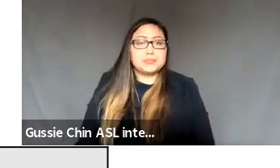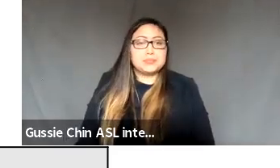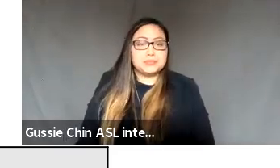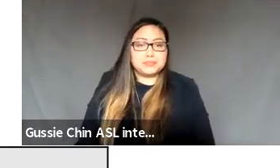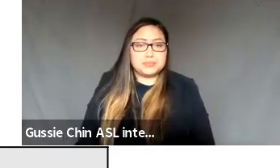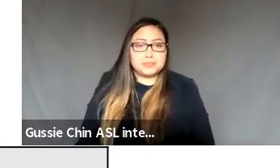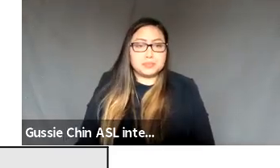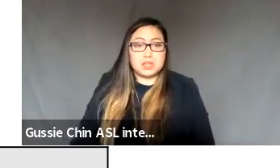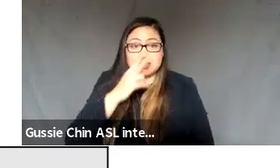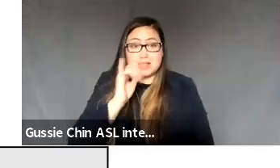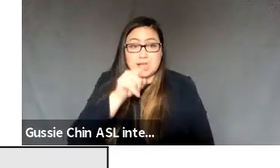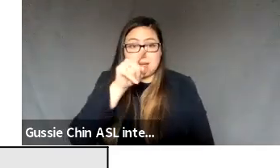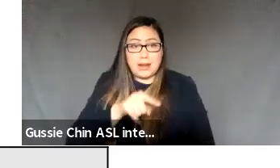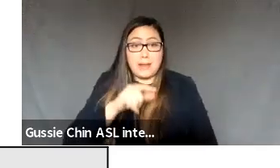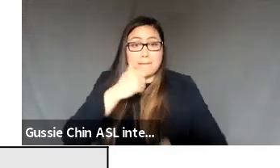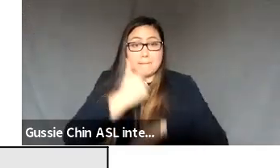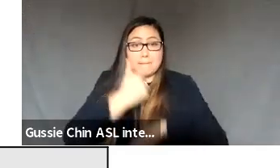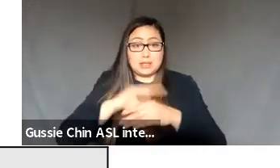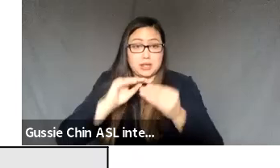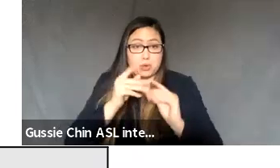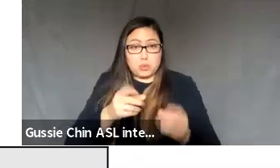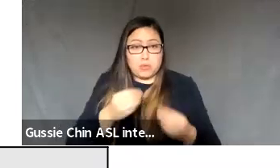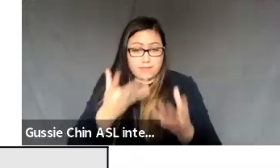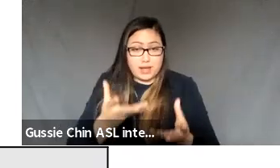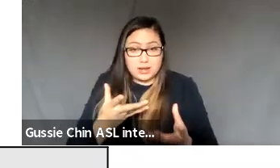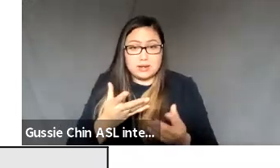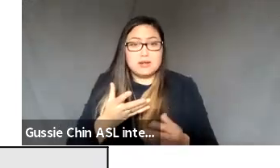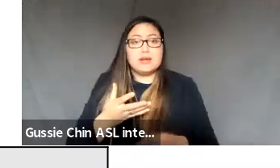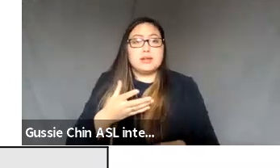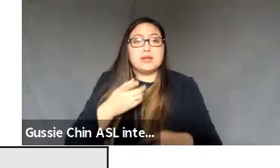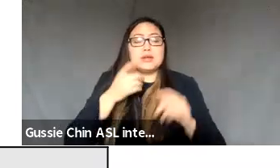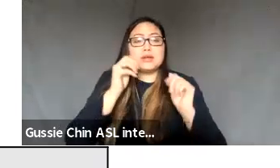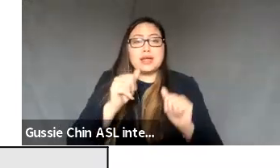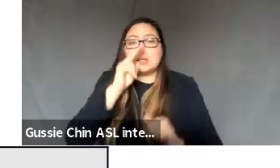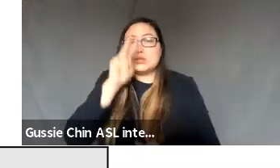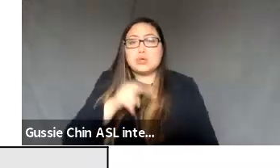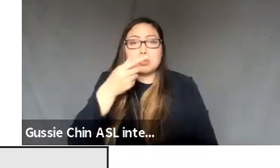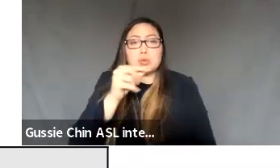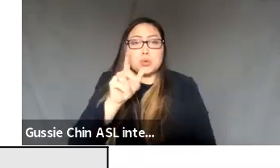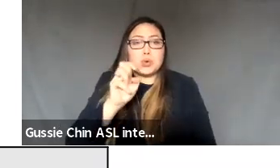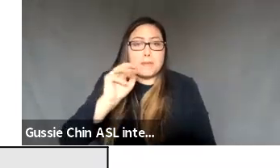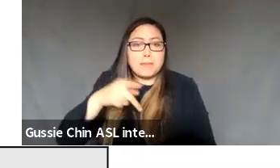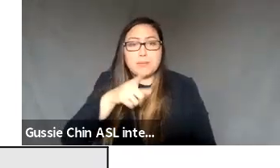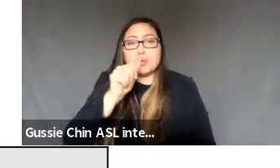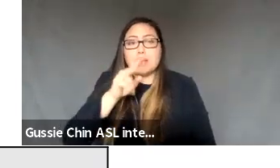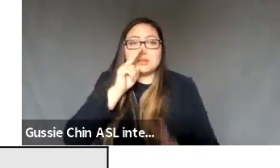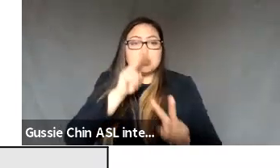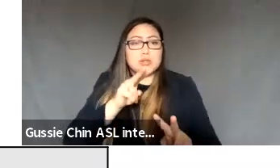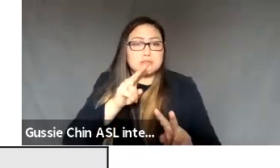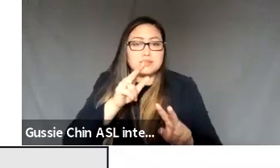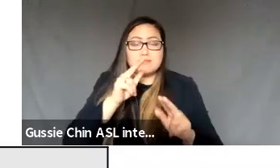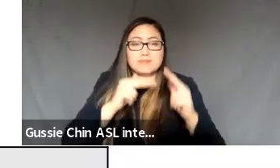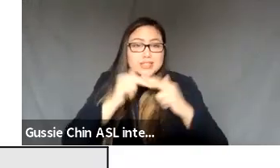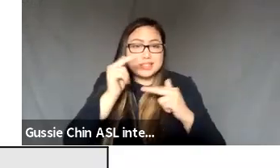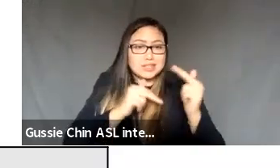here, based on the number you provide, and a lot of times this can be done just by looking at Google Maps. You can hover over a facility and look at the